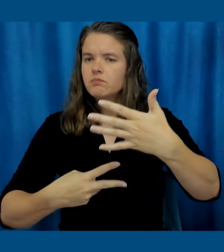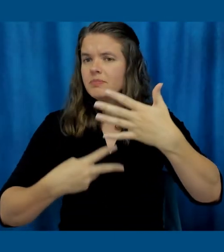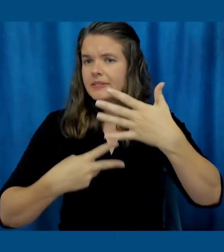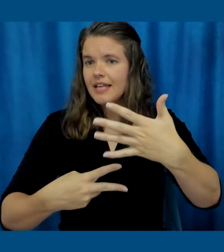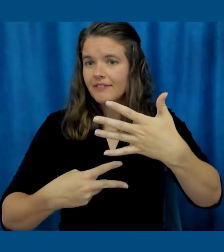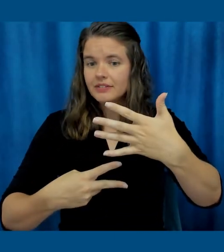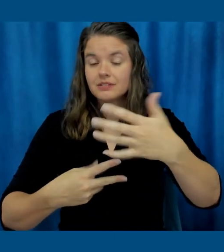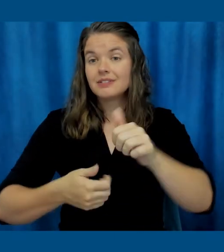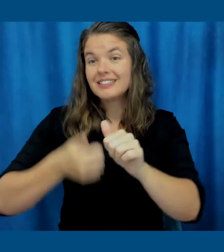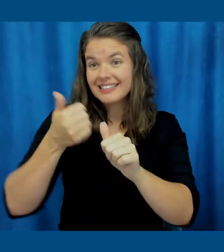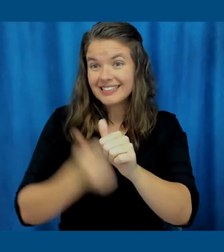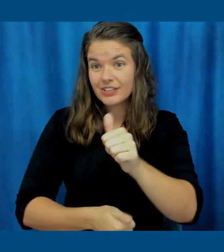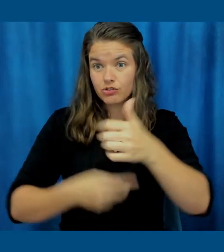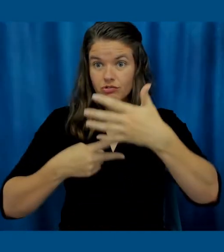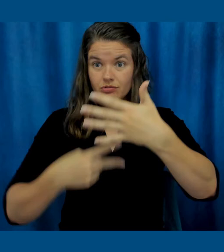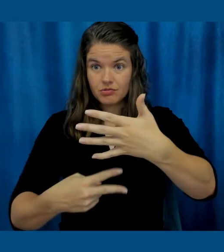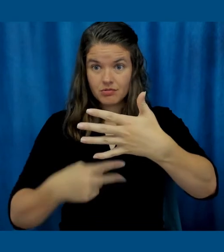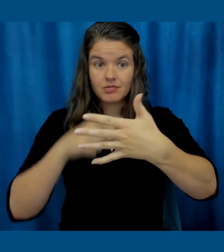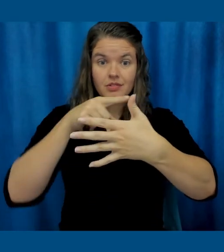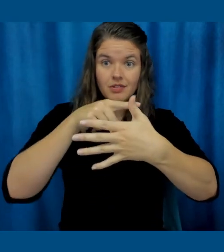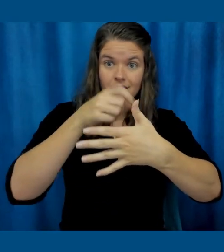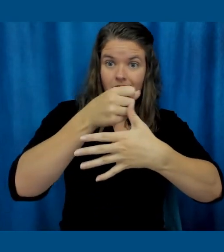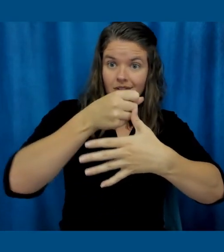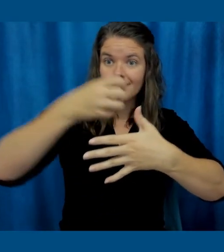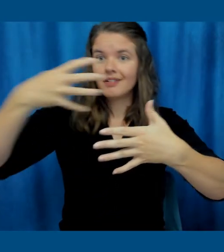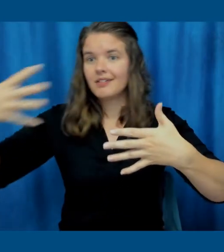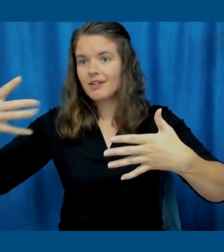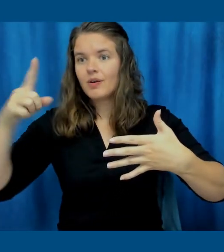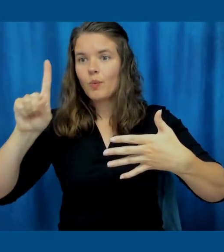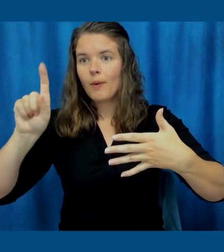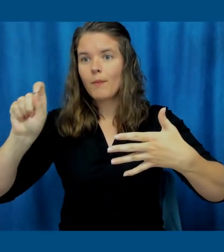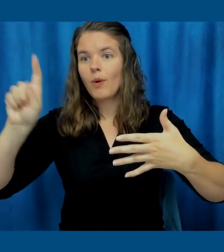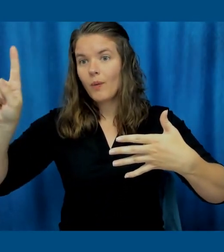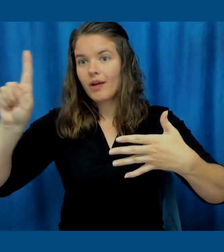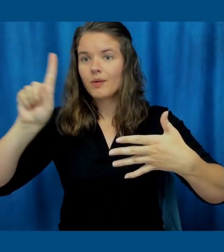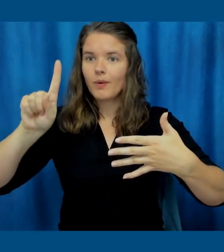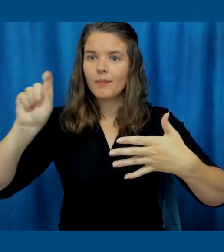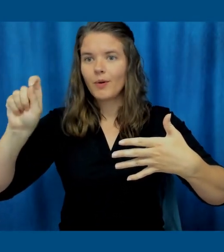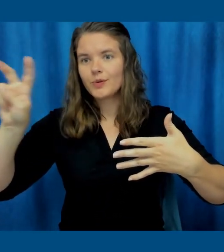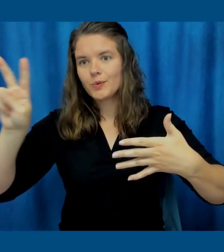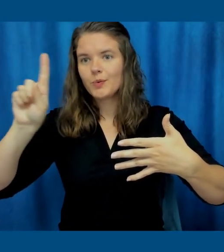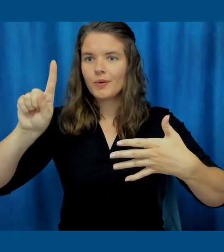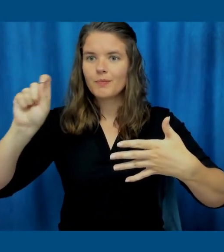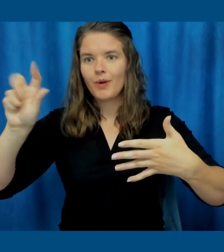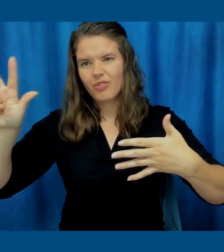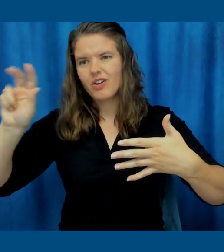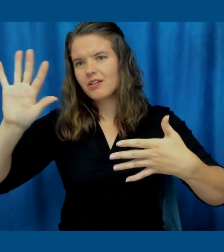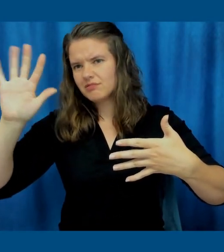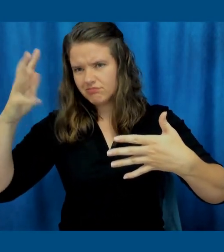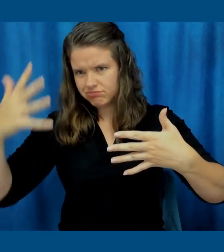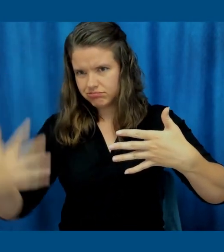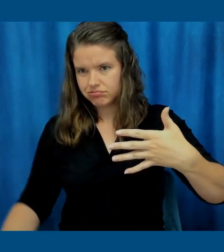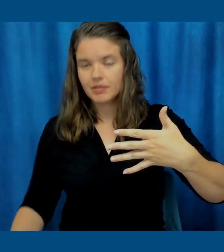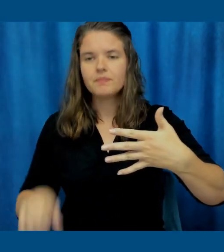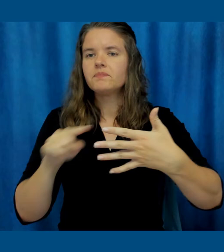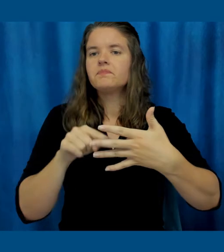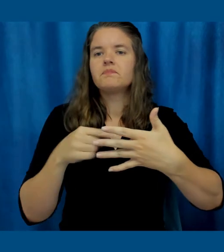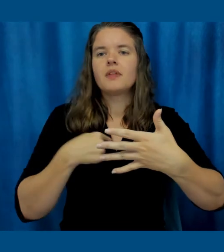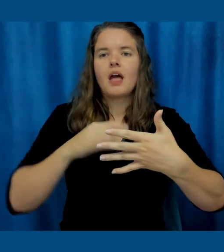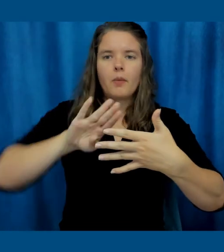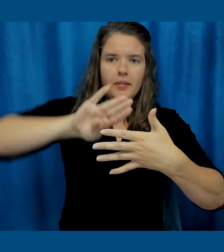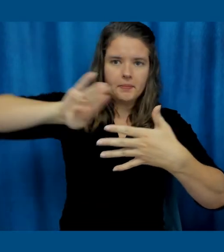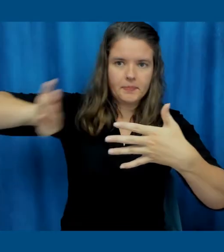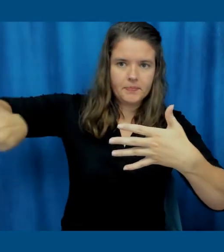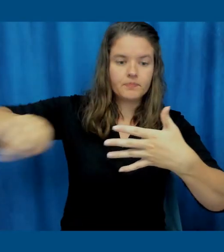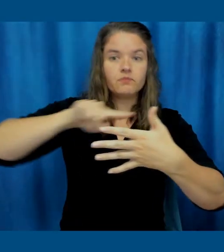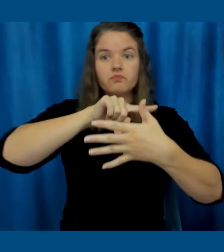However, with under each tenant, there's also 1.1, 1.2, 1.3, there's subsets. So I'm going to go over the first